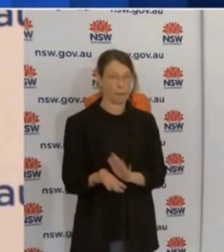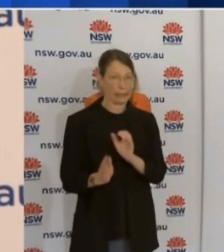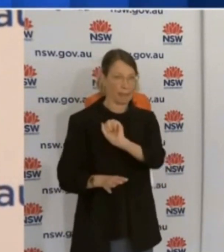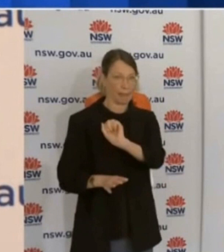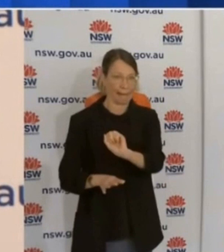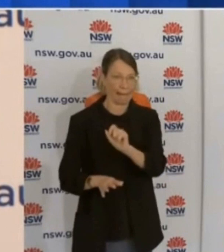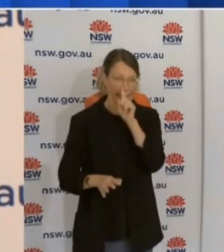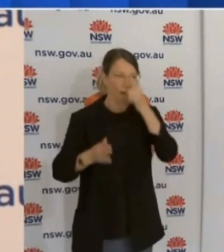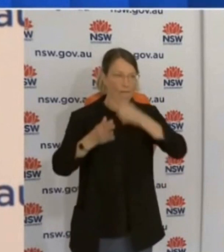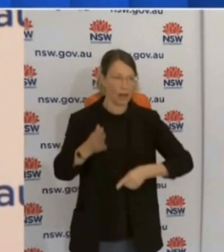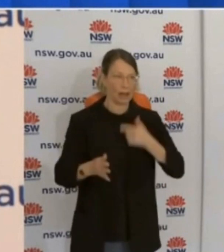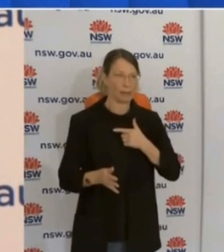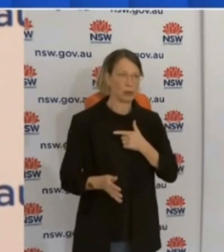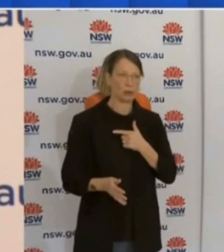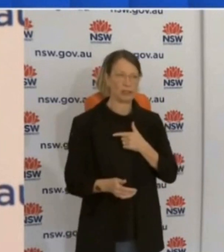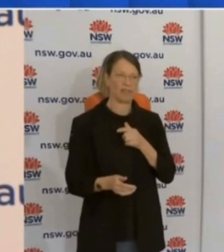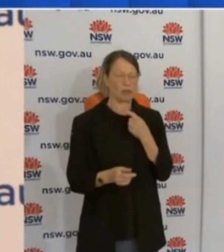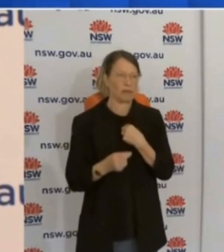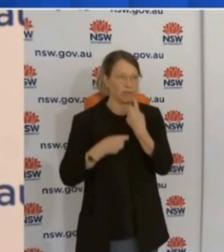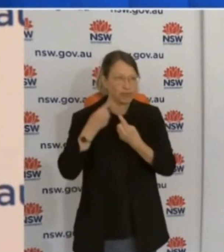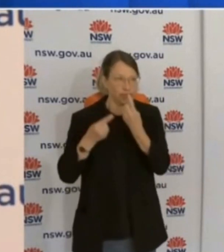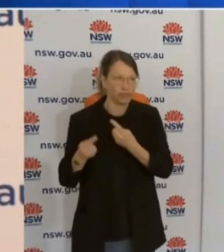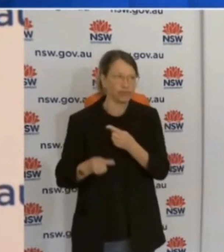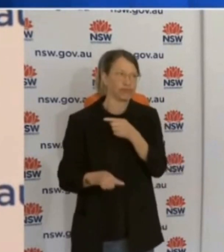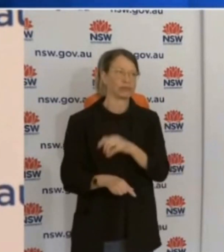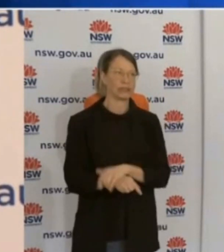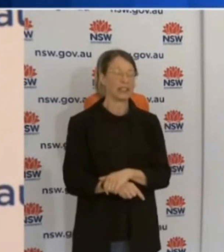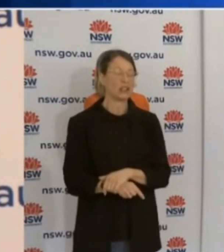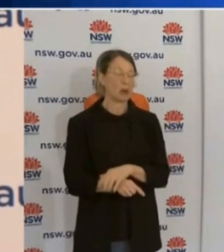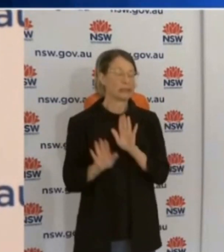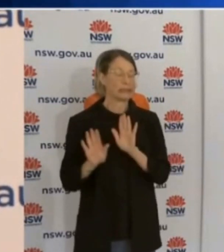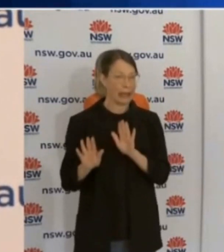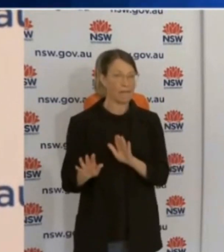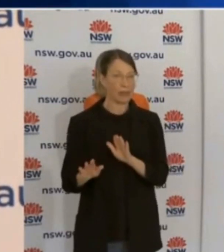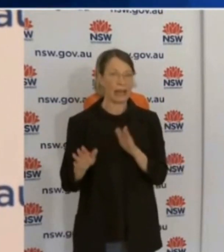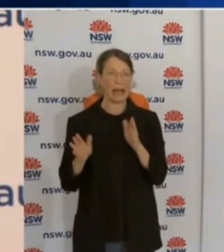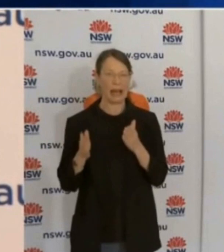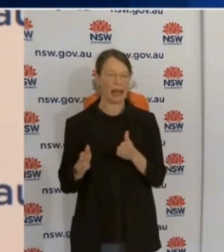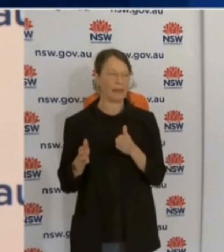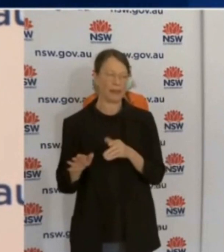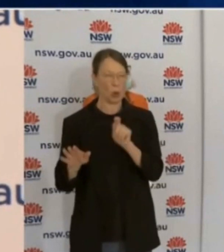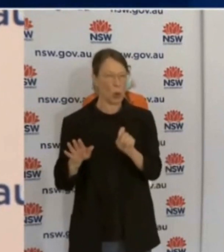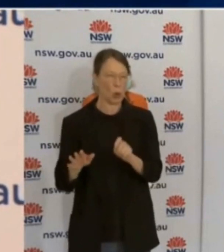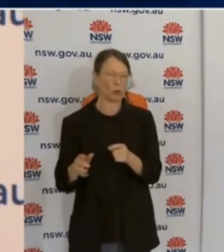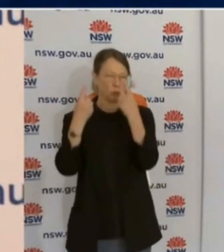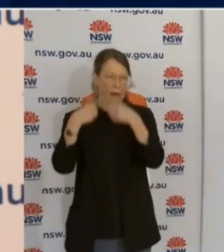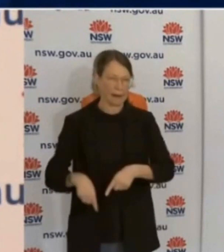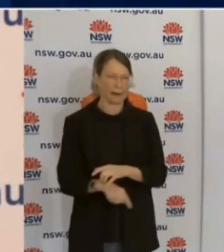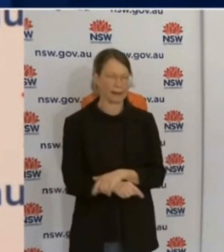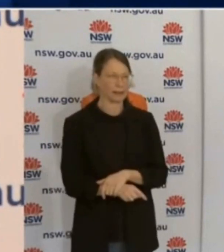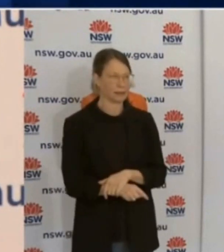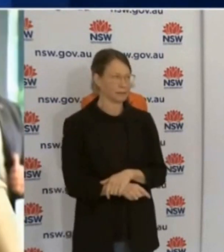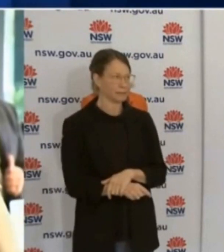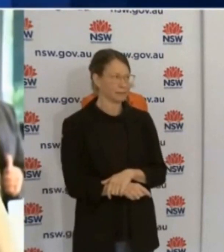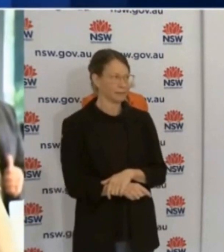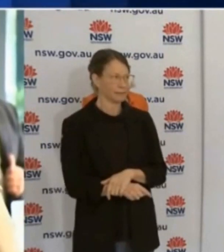that might have been inappropriate or illegal will be dealt with by the police and the courts. Sorry, Ursula. Is he cooperating with health though?